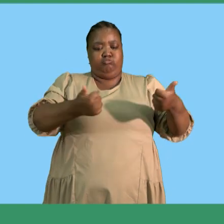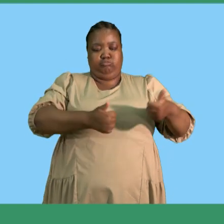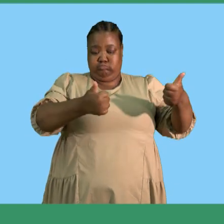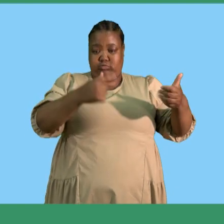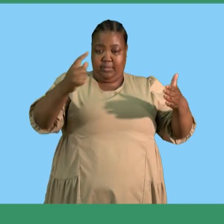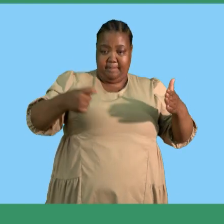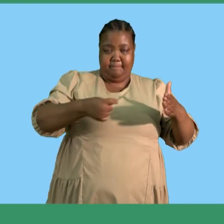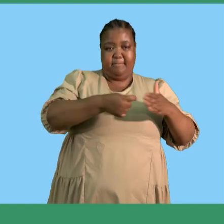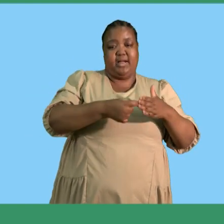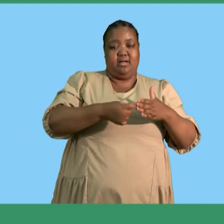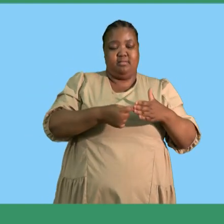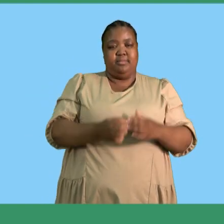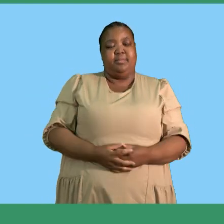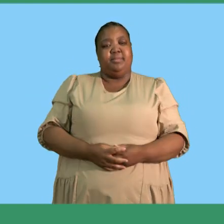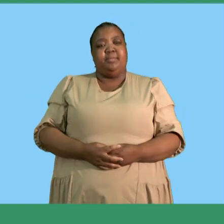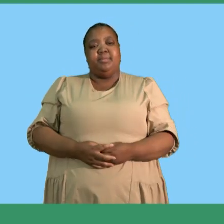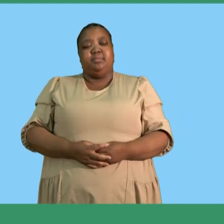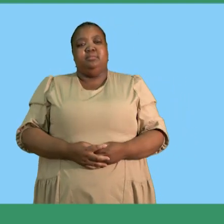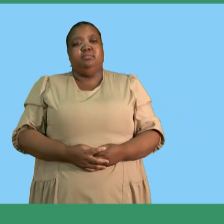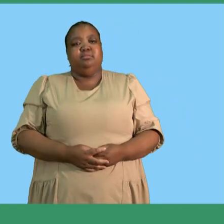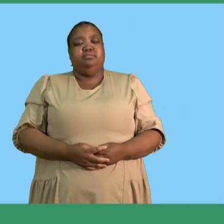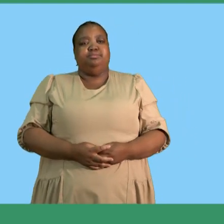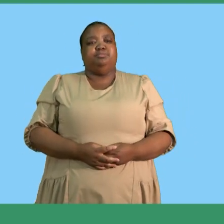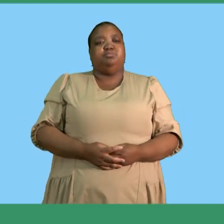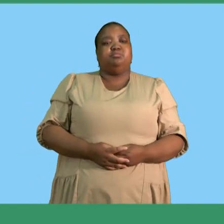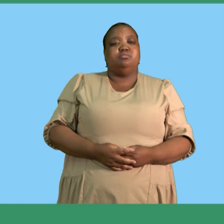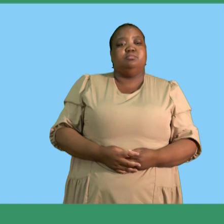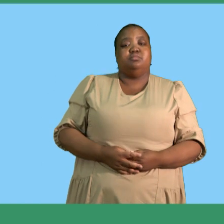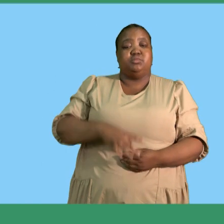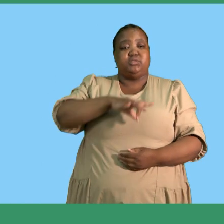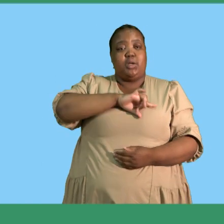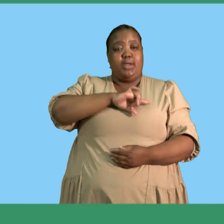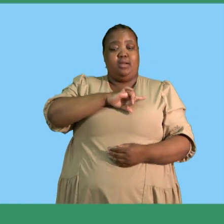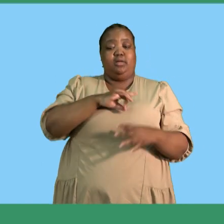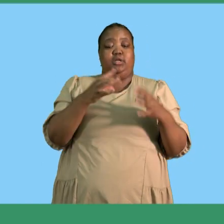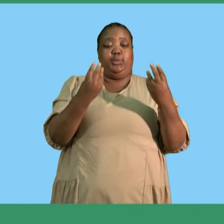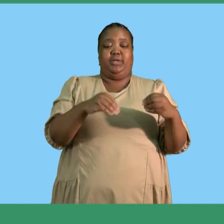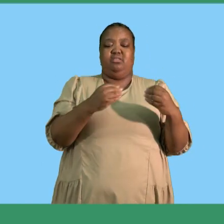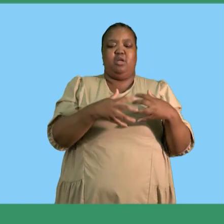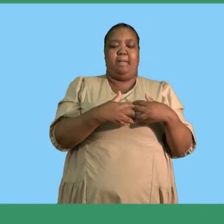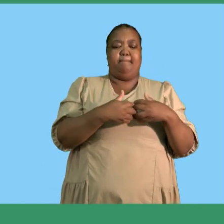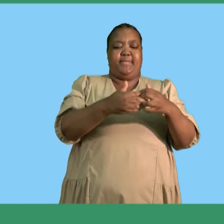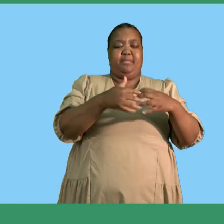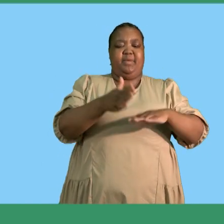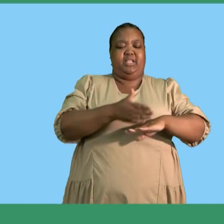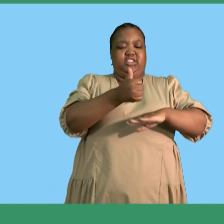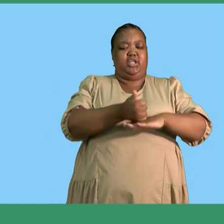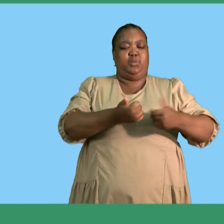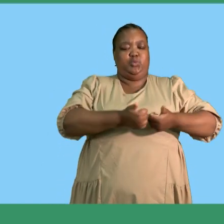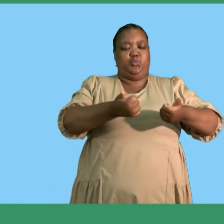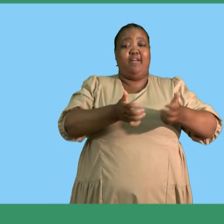of starting a completely new business. Now, this is because the business is already